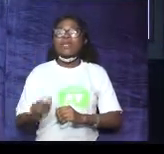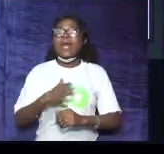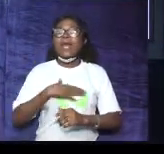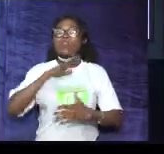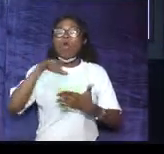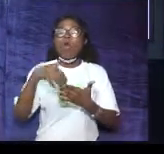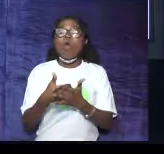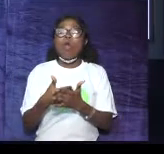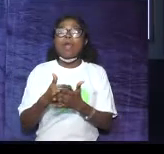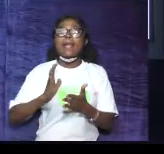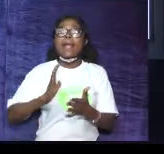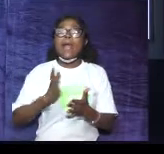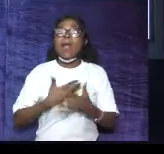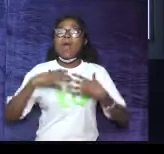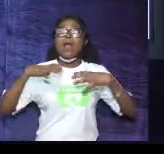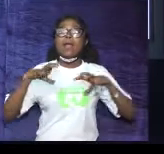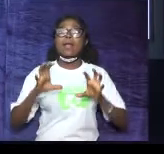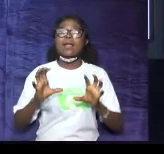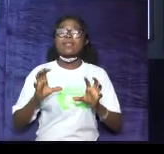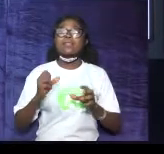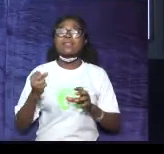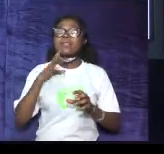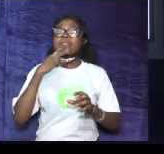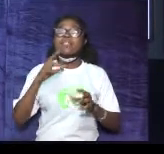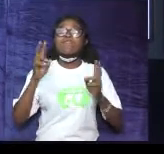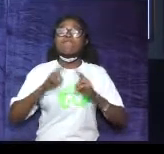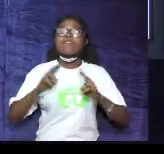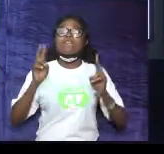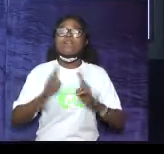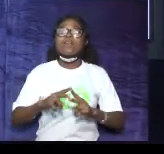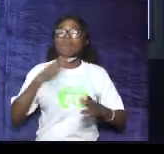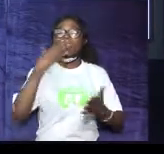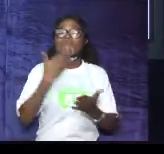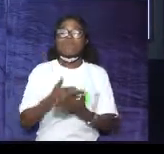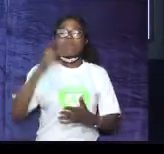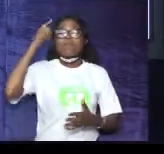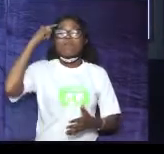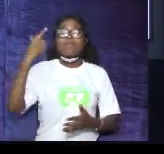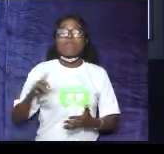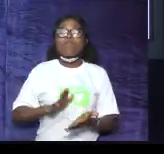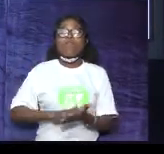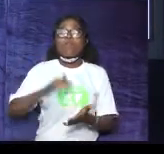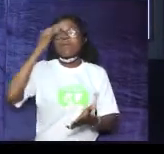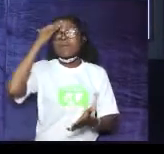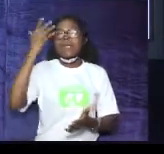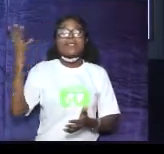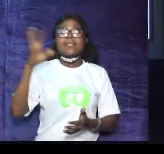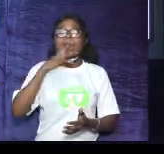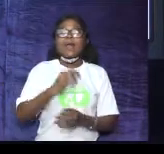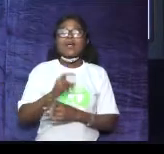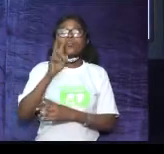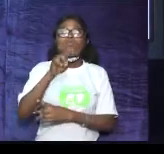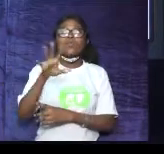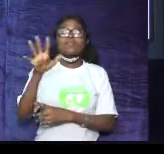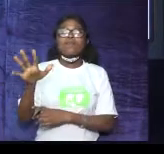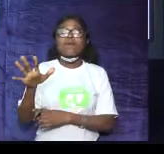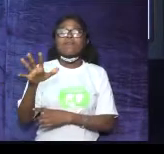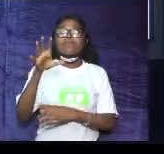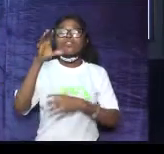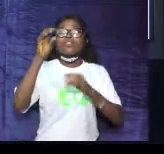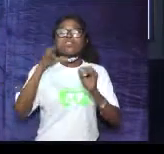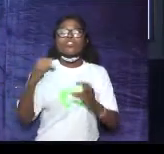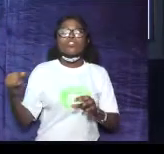and all our classes are very conducive for learning. There are 25